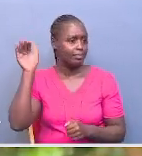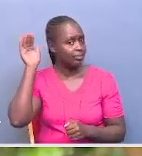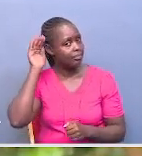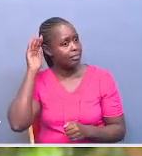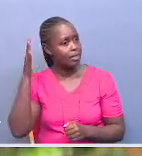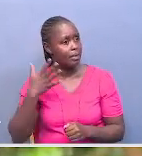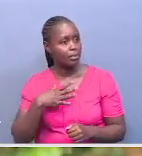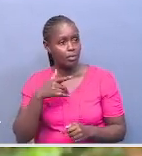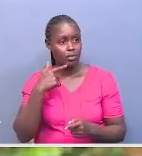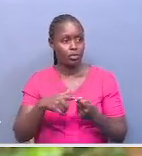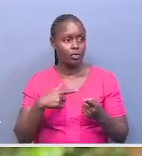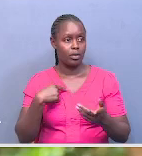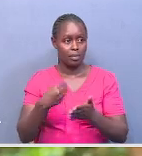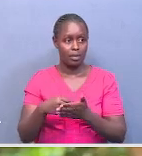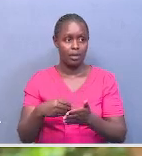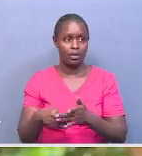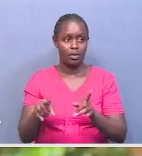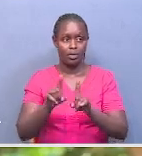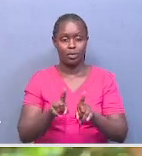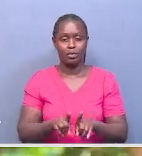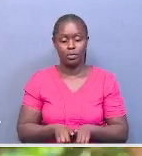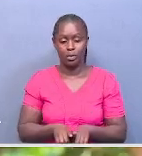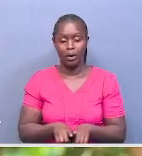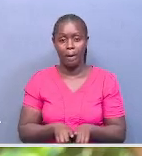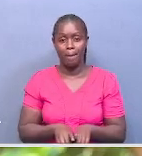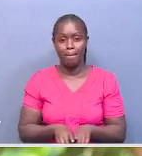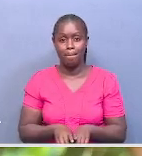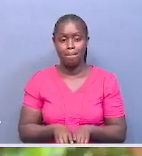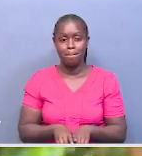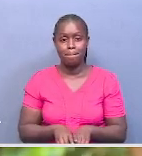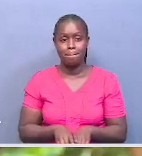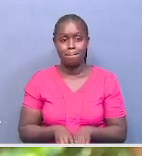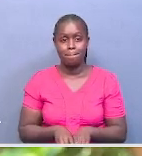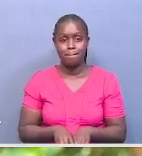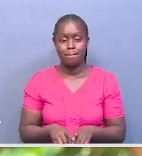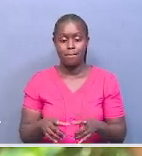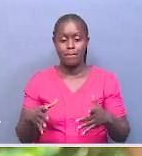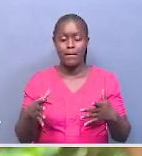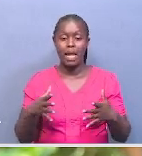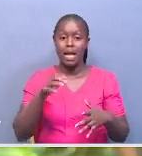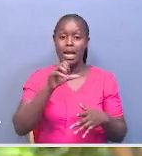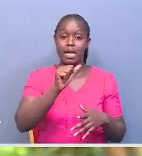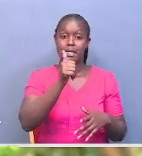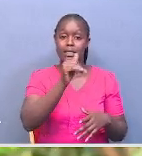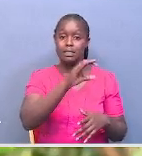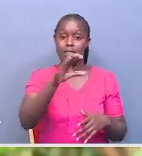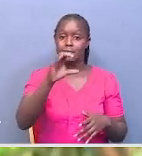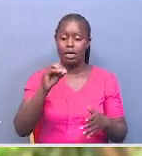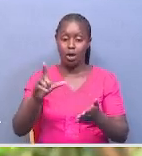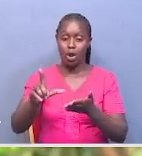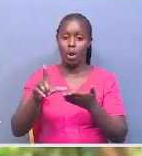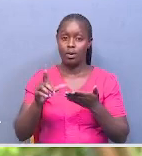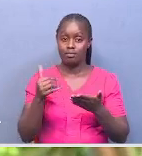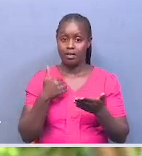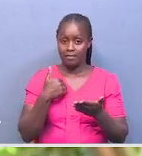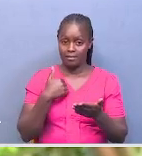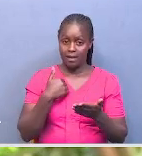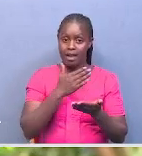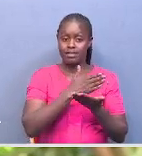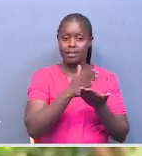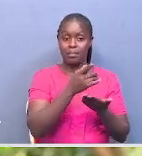guaranteed me money through a circle. These people started calling me. They are the people, some of them are